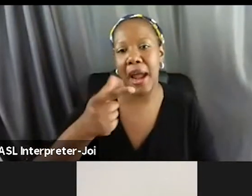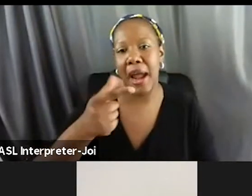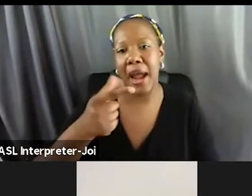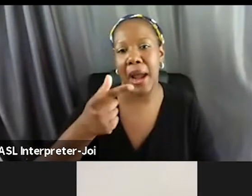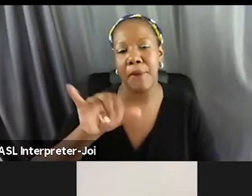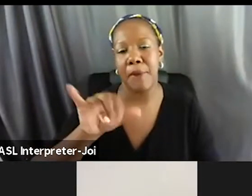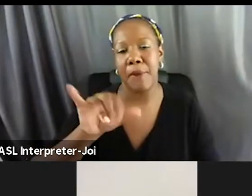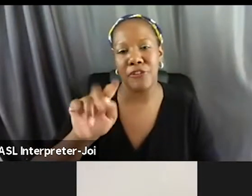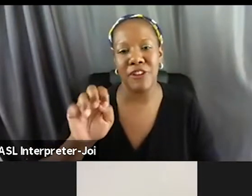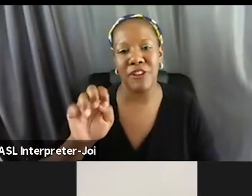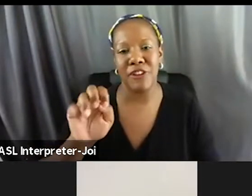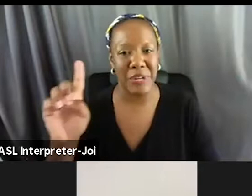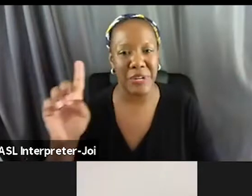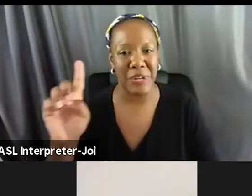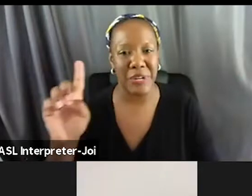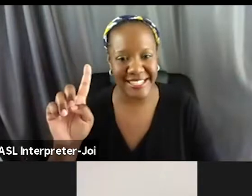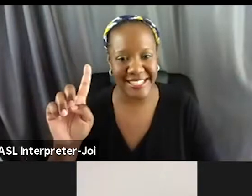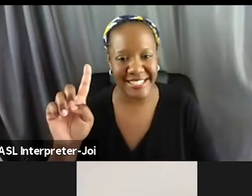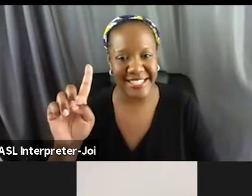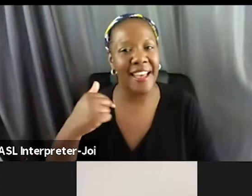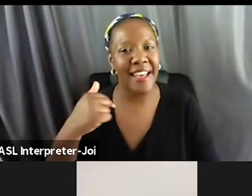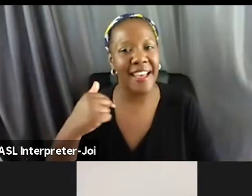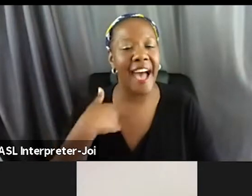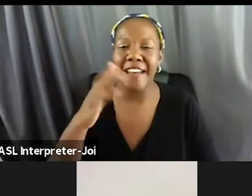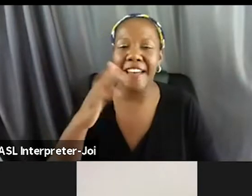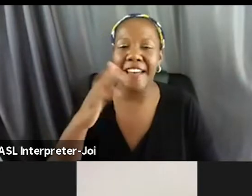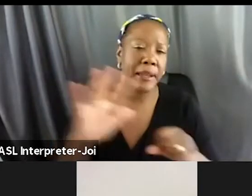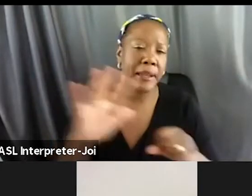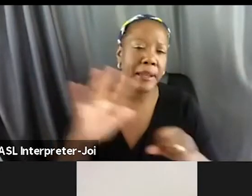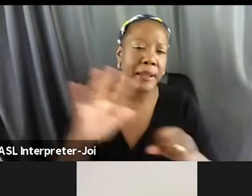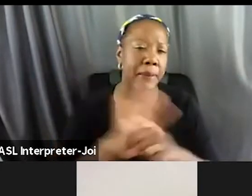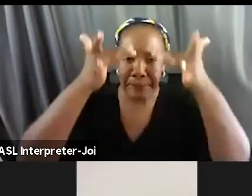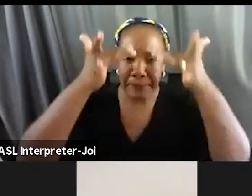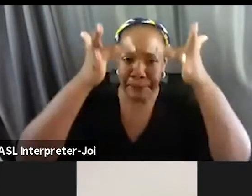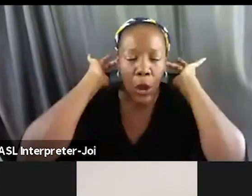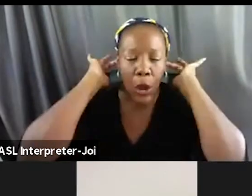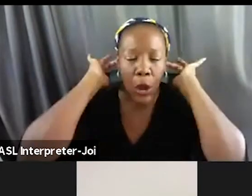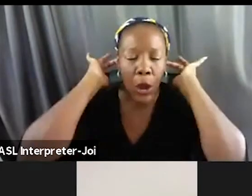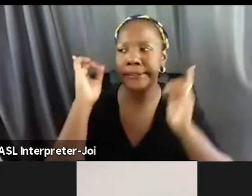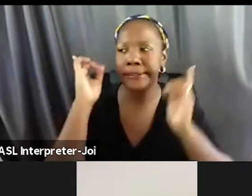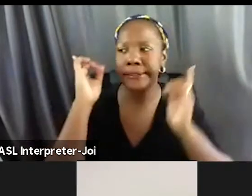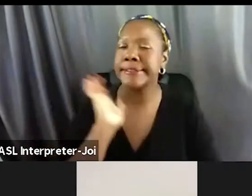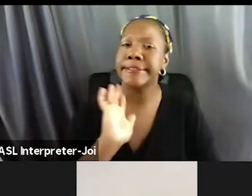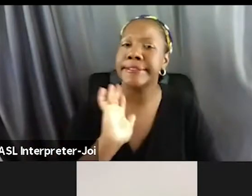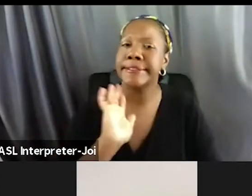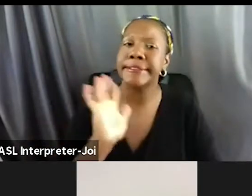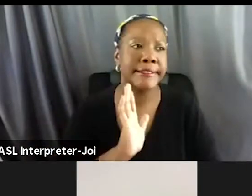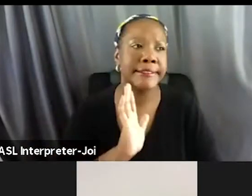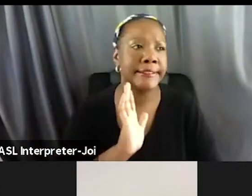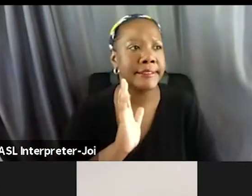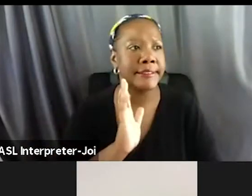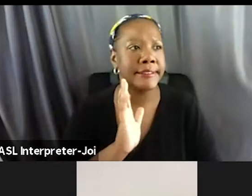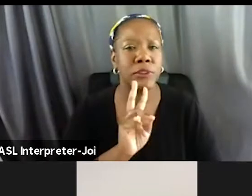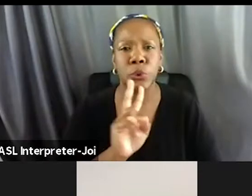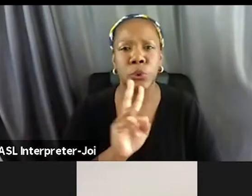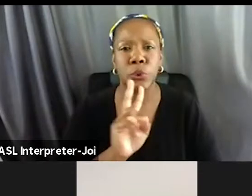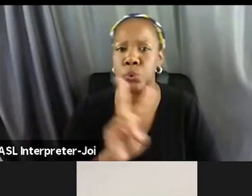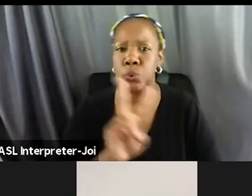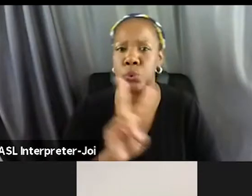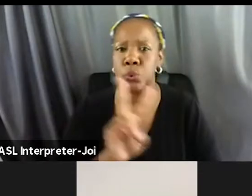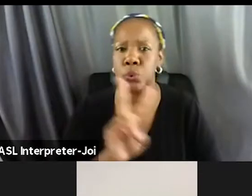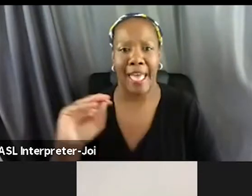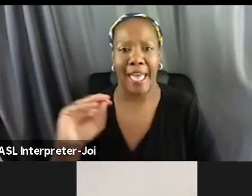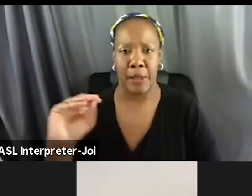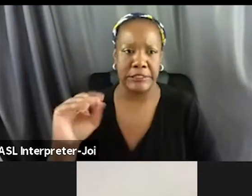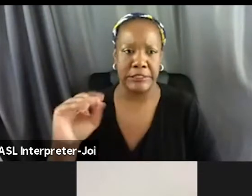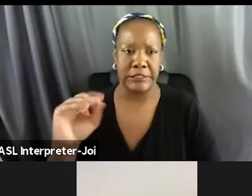and I've been totally bald probably since the early 2000s.